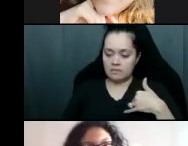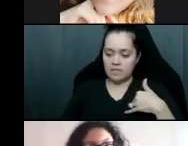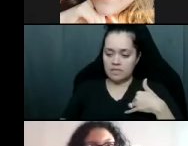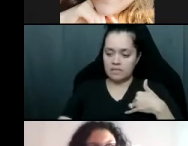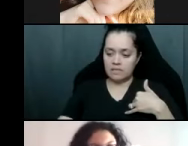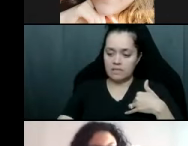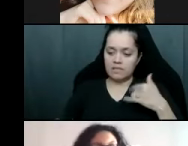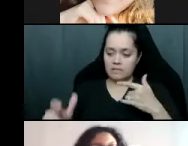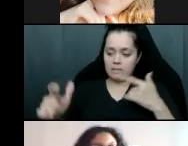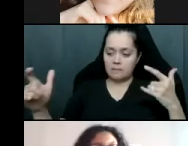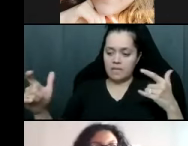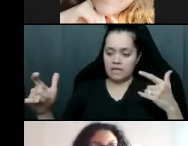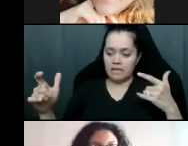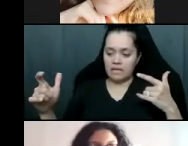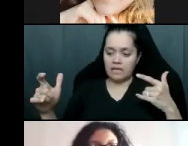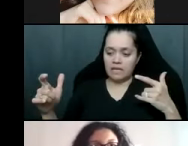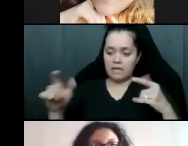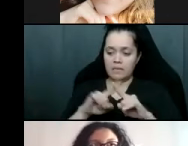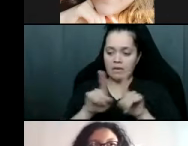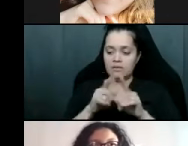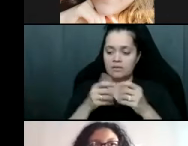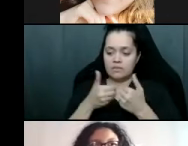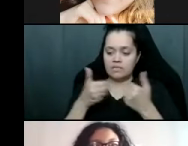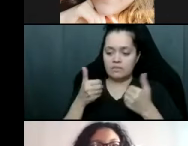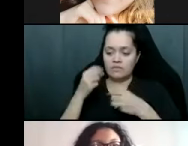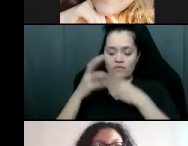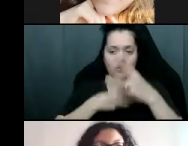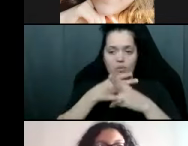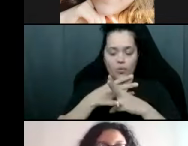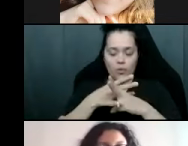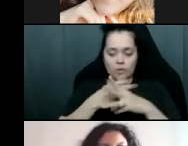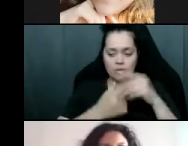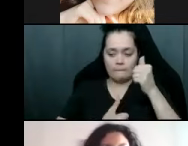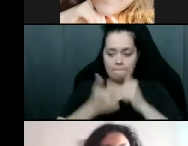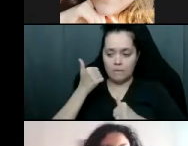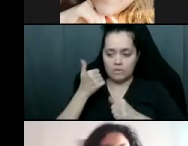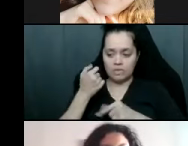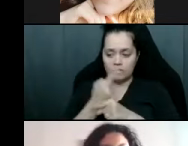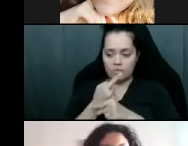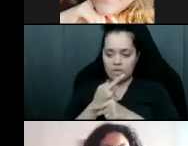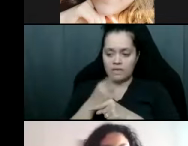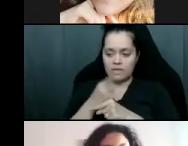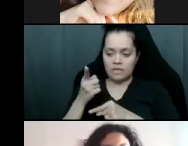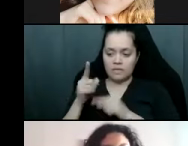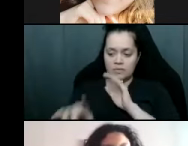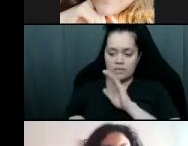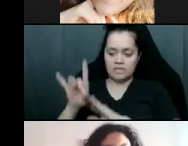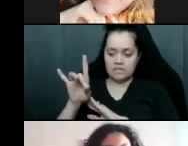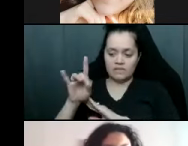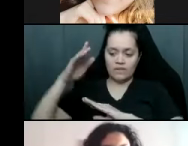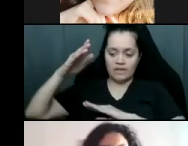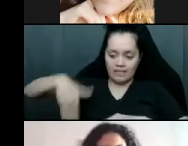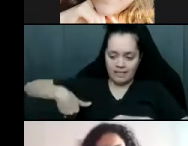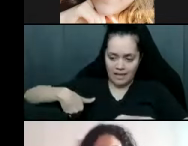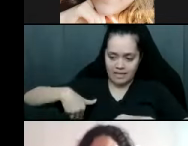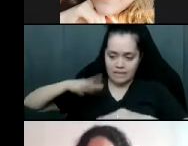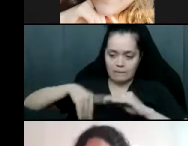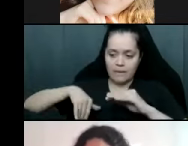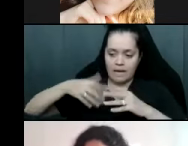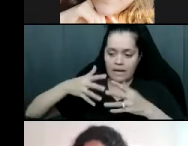large continent, but separated from the world largely, right? It was discovered late by the